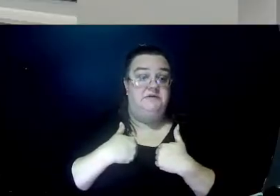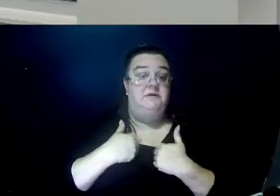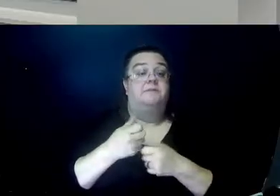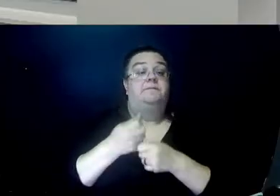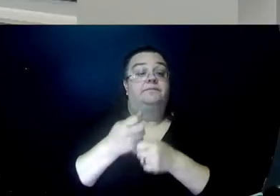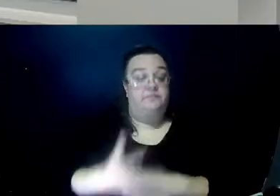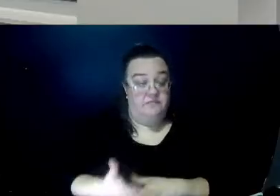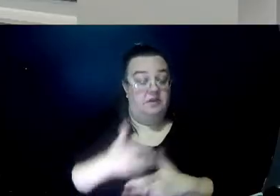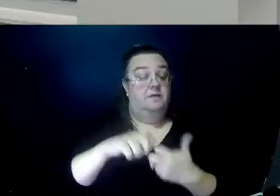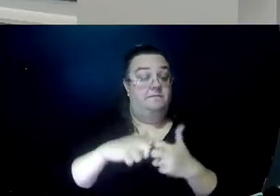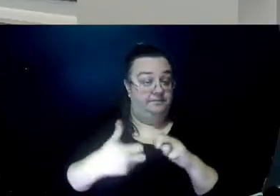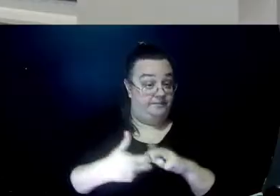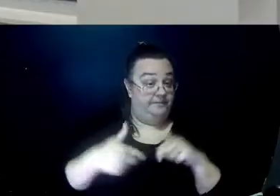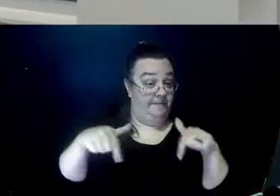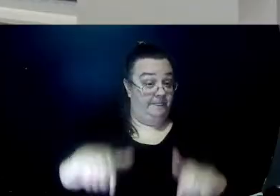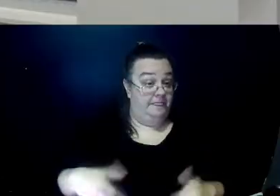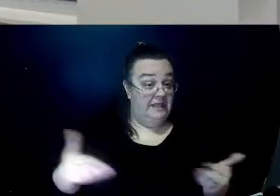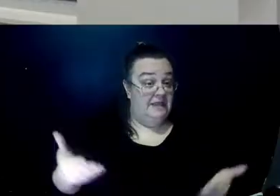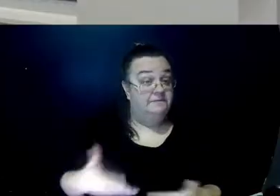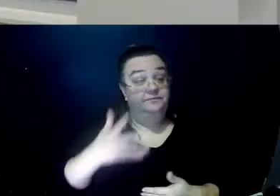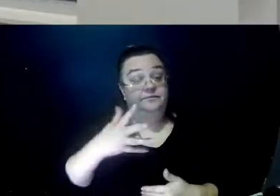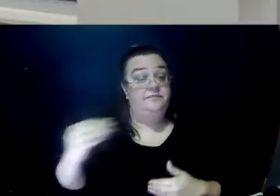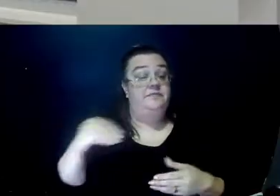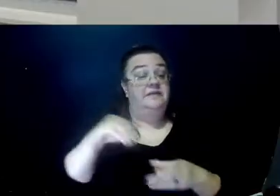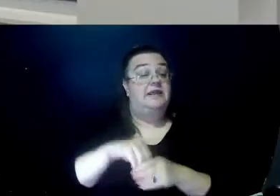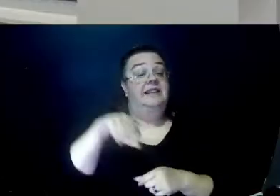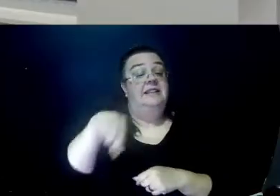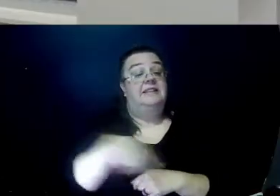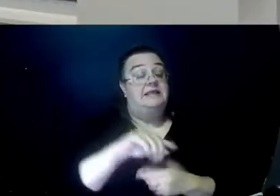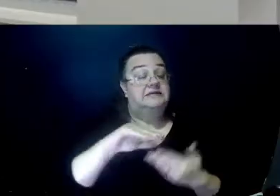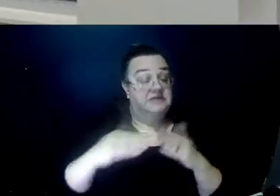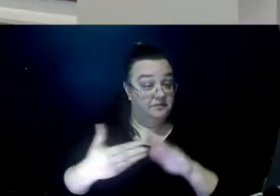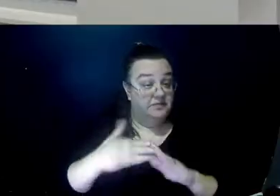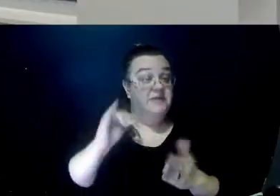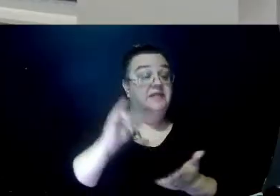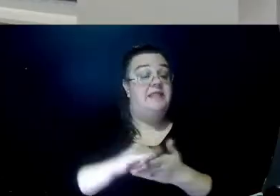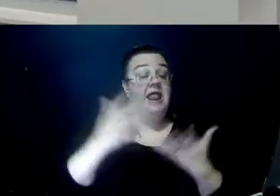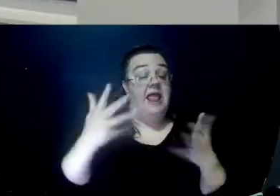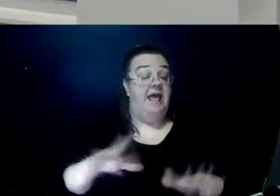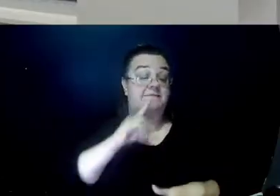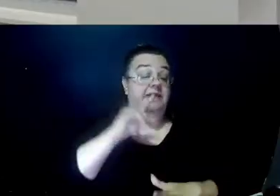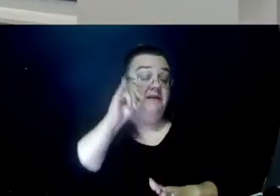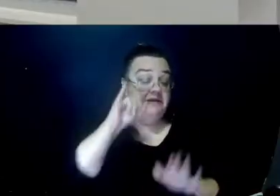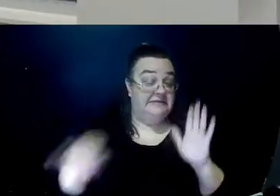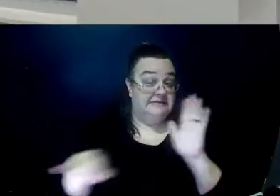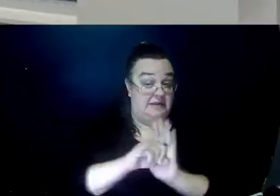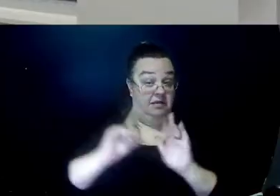caused problems here and in these communities that have been identified